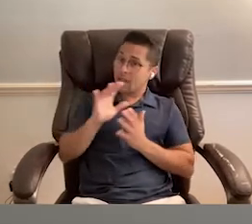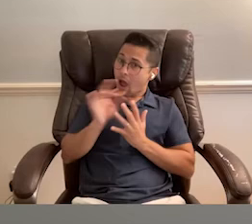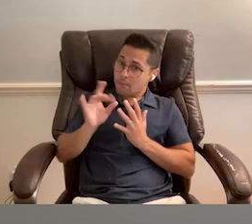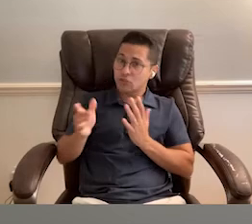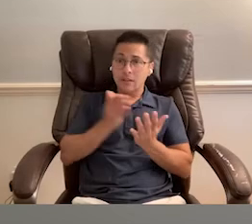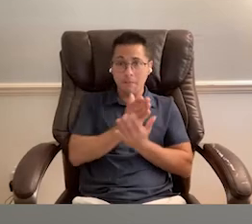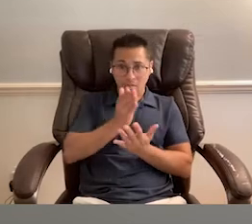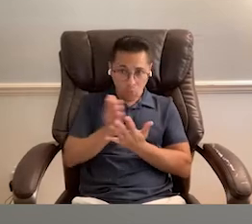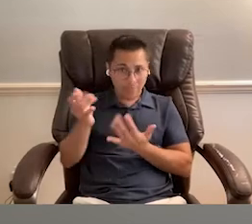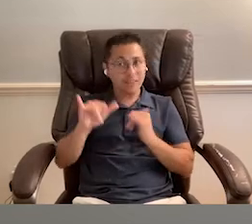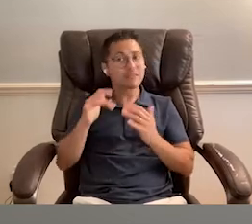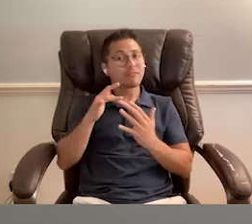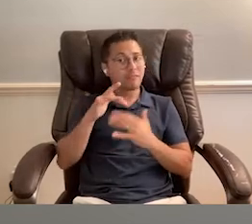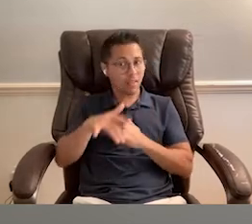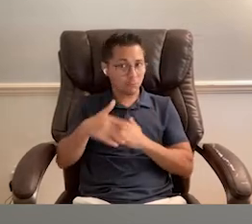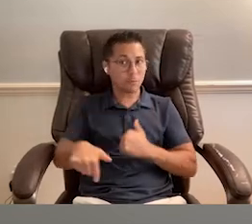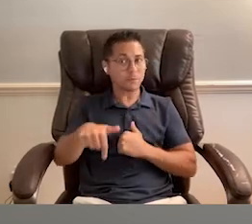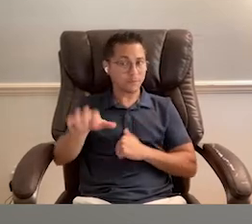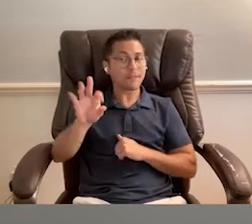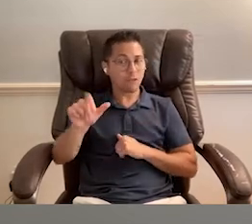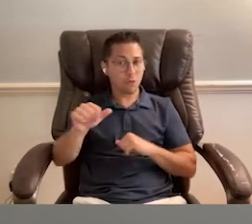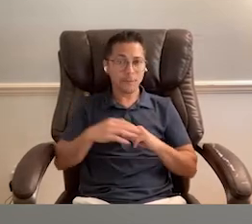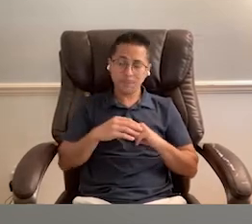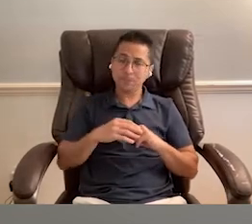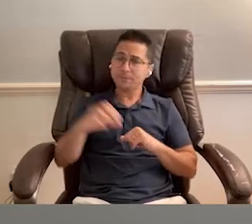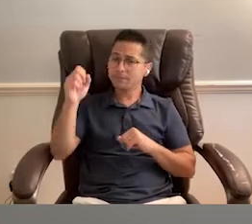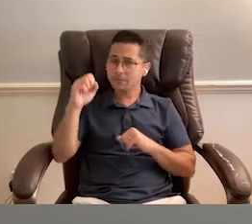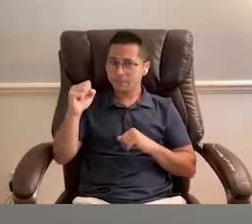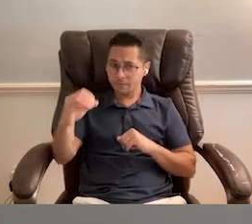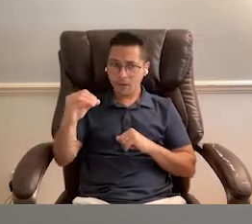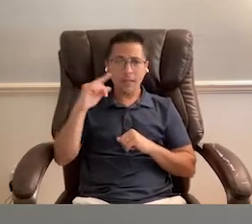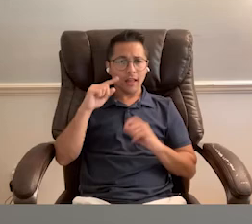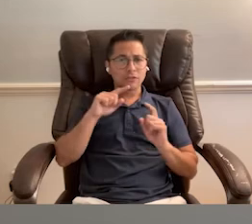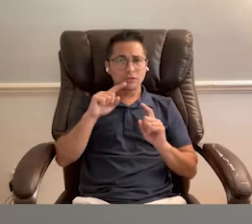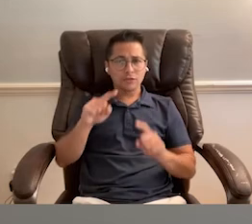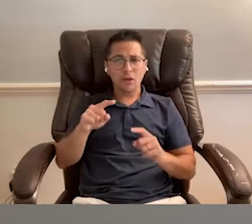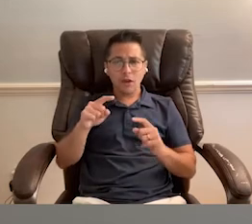that's available in Florida. So let's go to